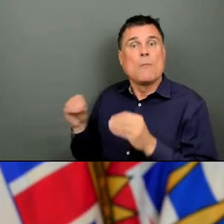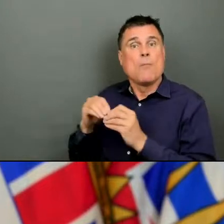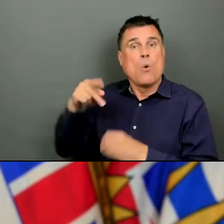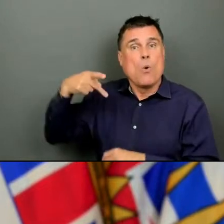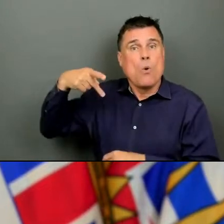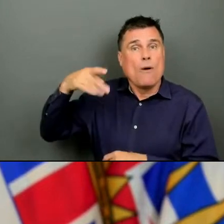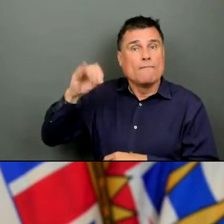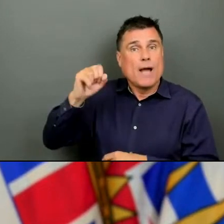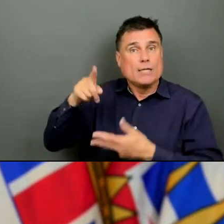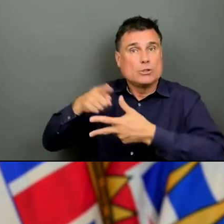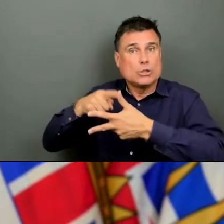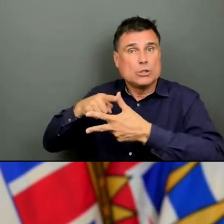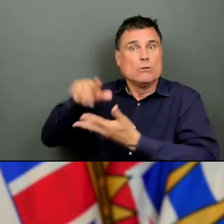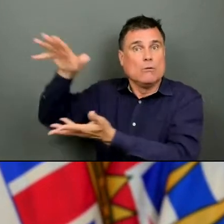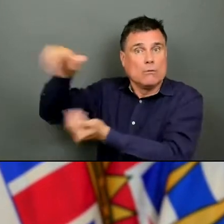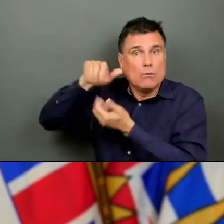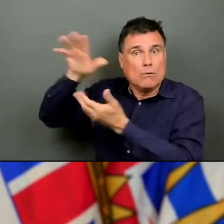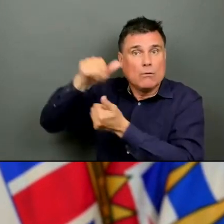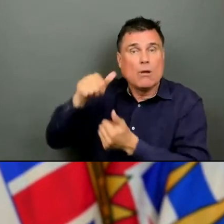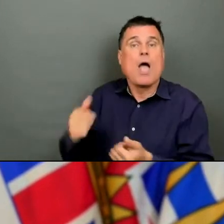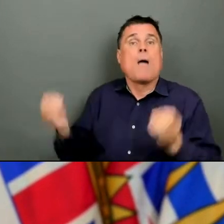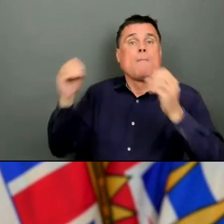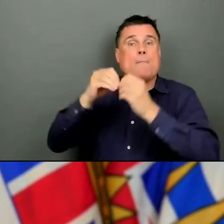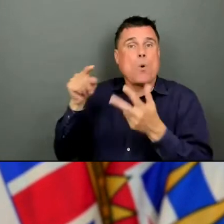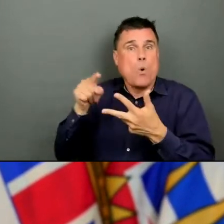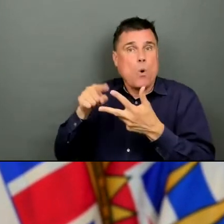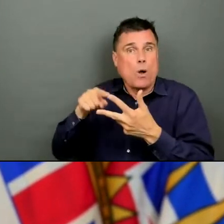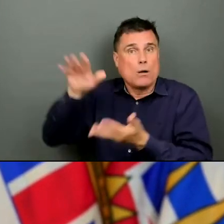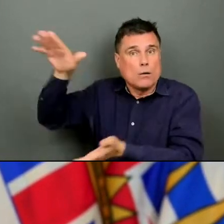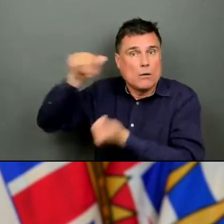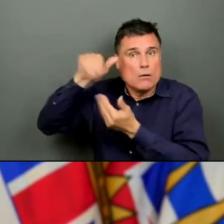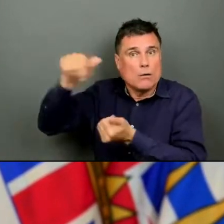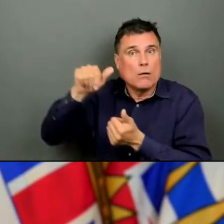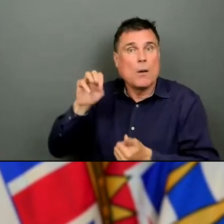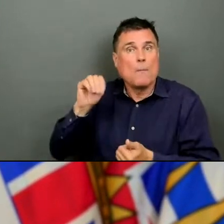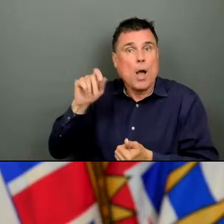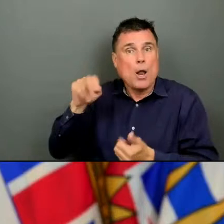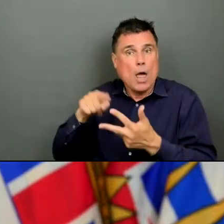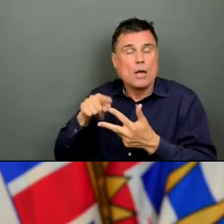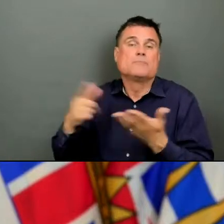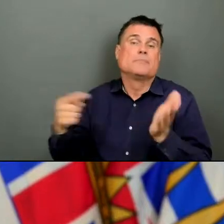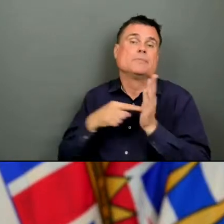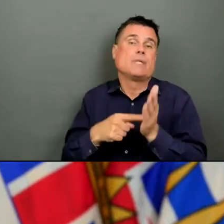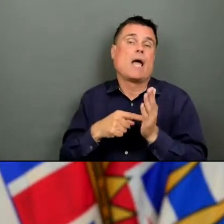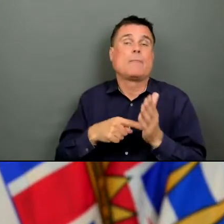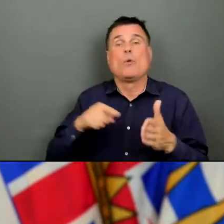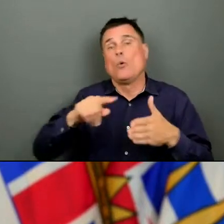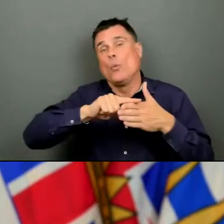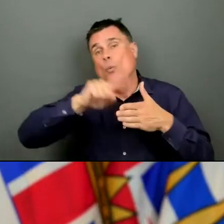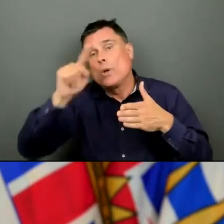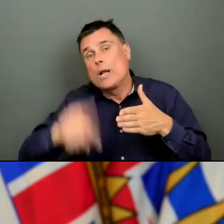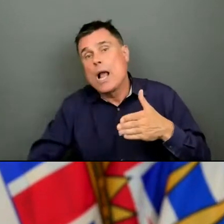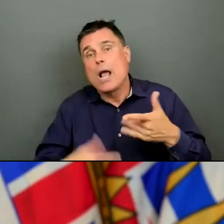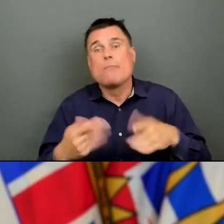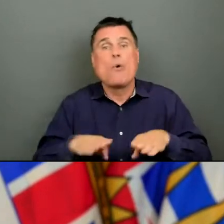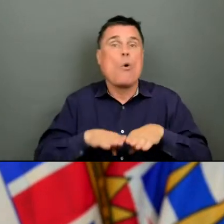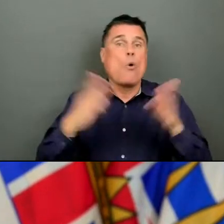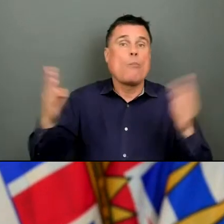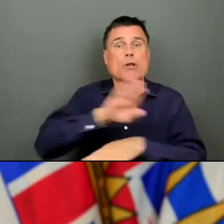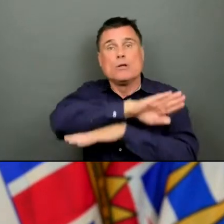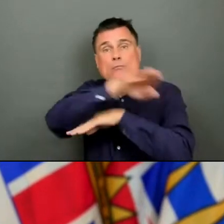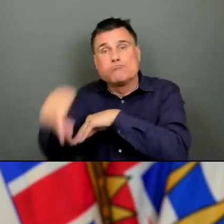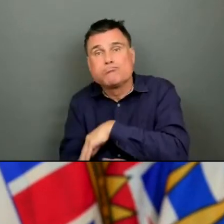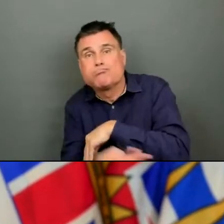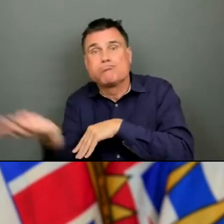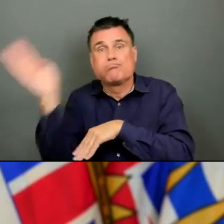are you planning to make that standard across the province that we could see in one weekend having a clinic open 24/7?